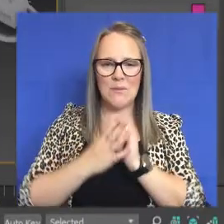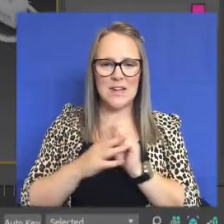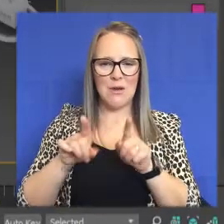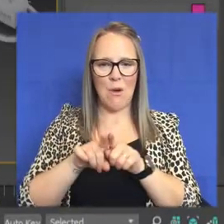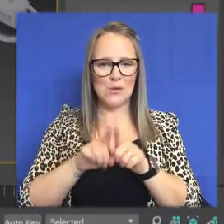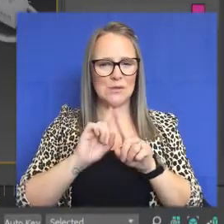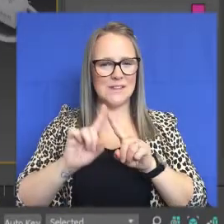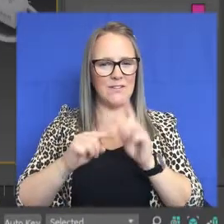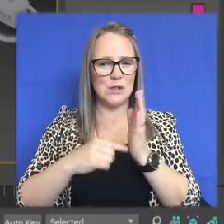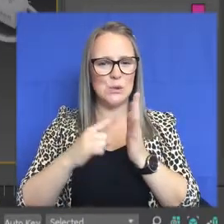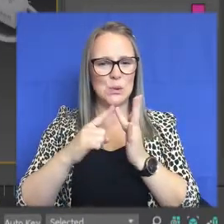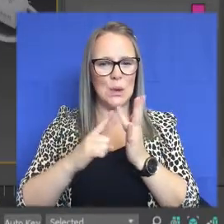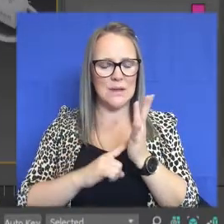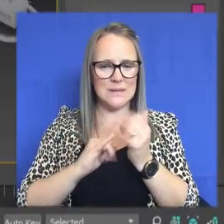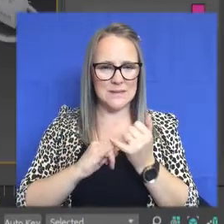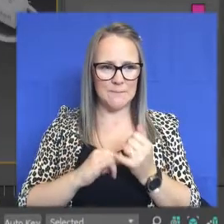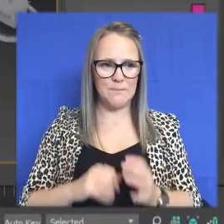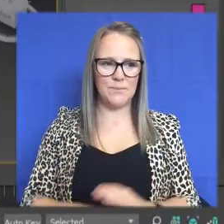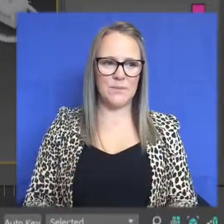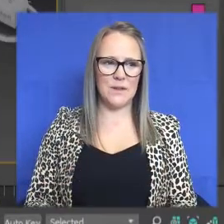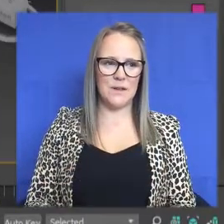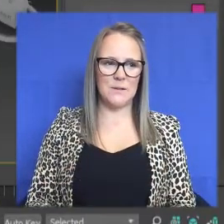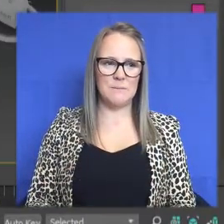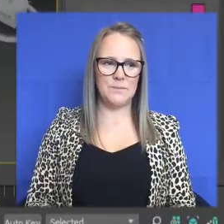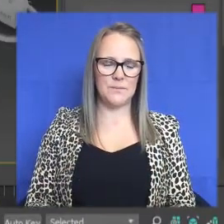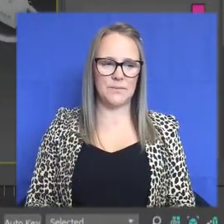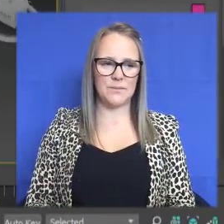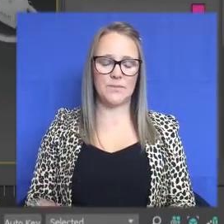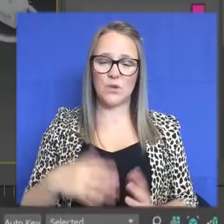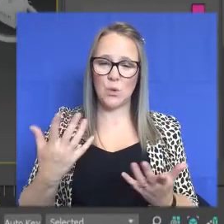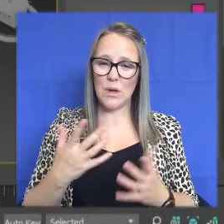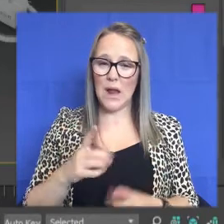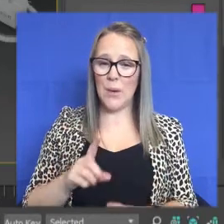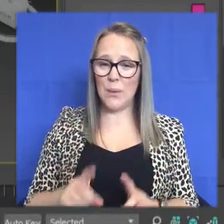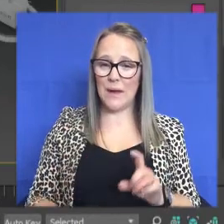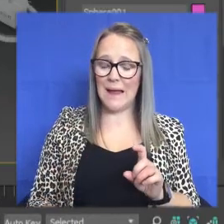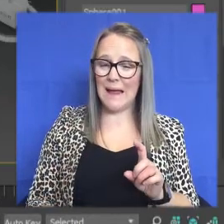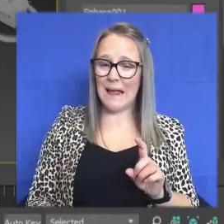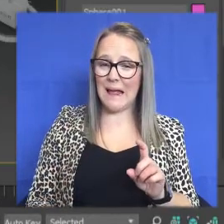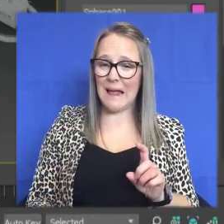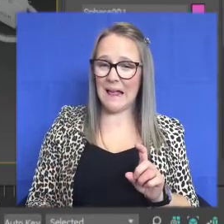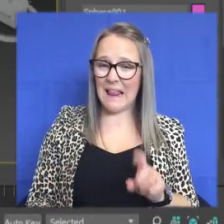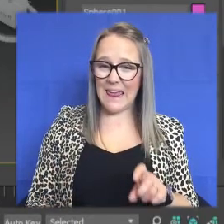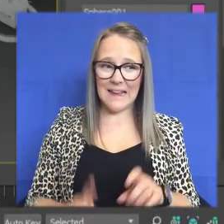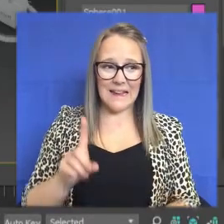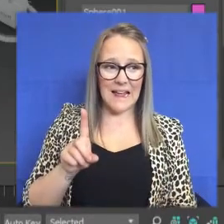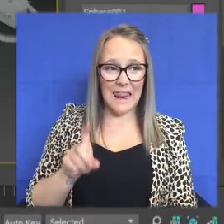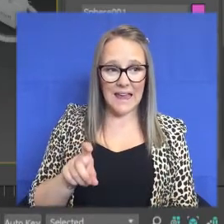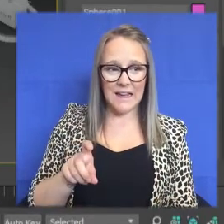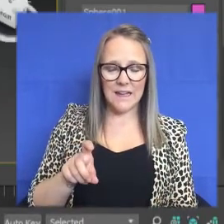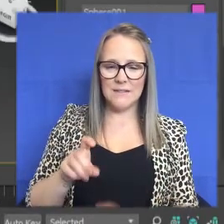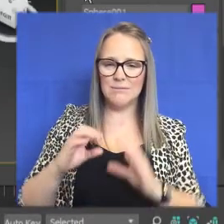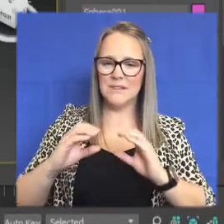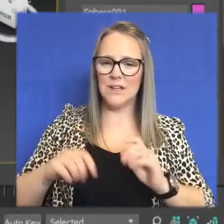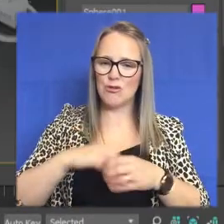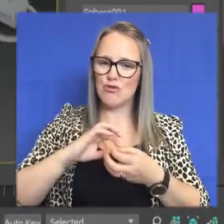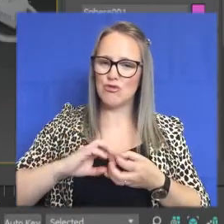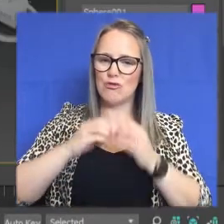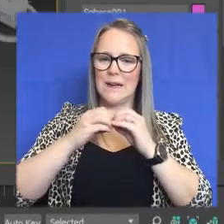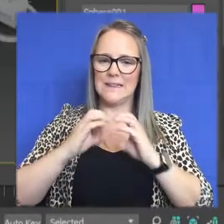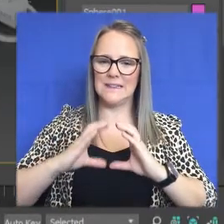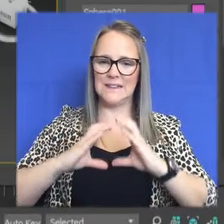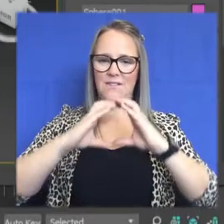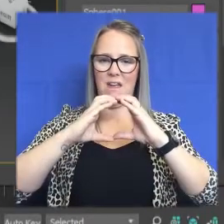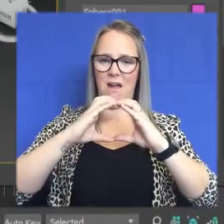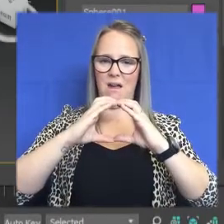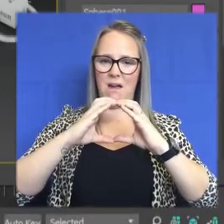talked about. So I'll pan back a little bit. I'll left click and hold to create my sphere. After you